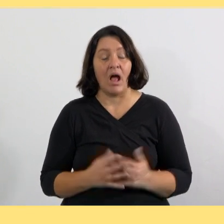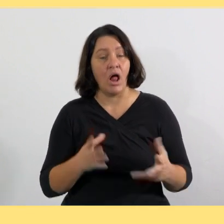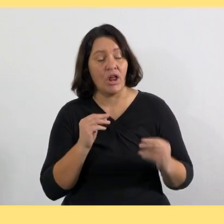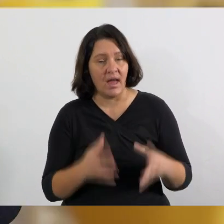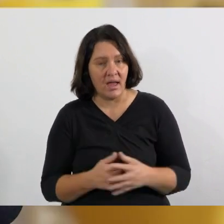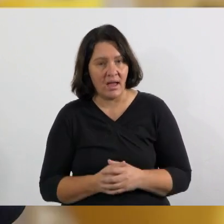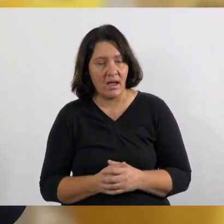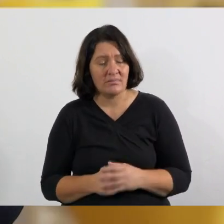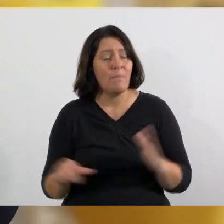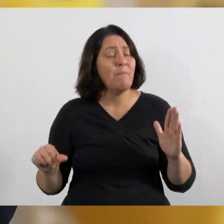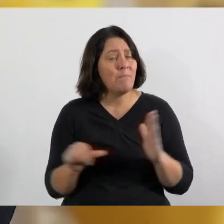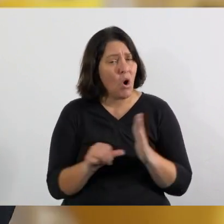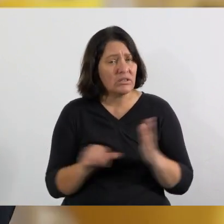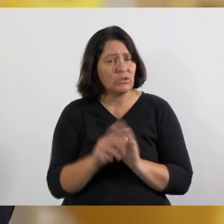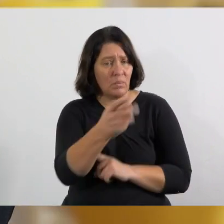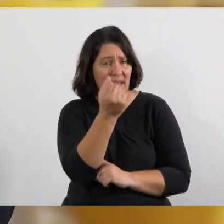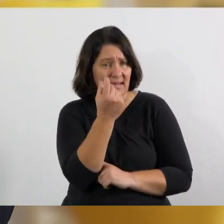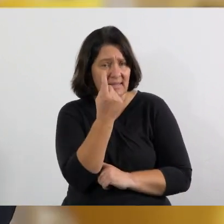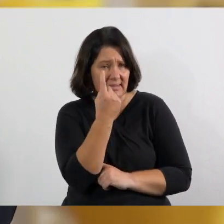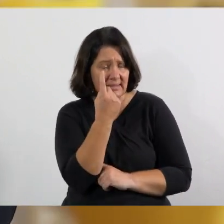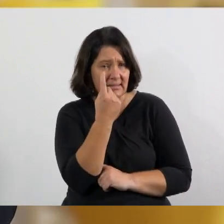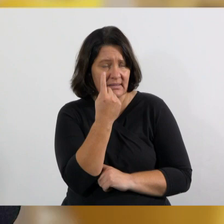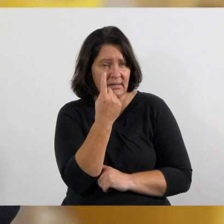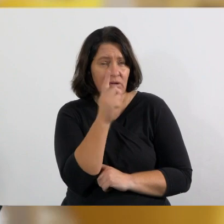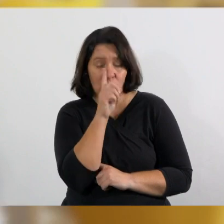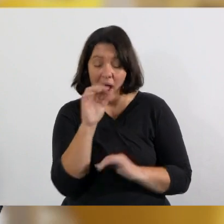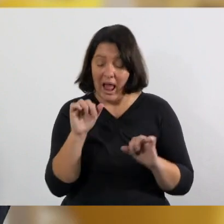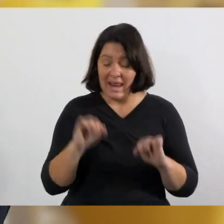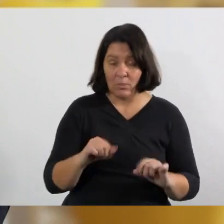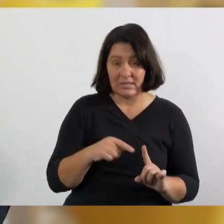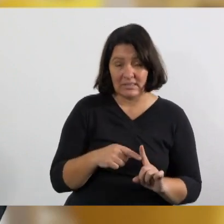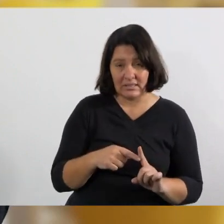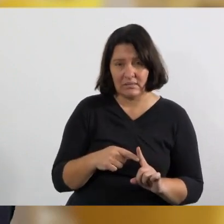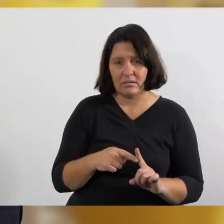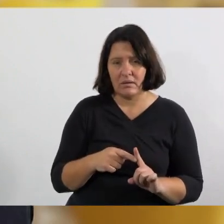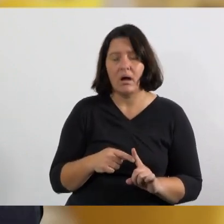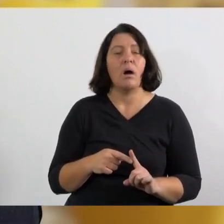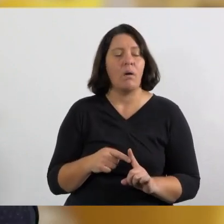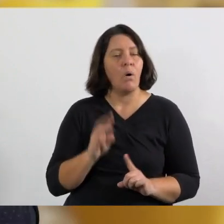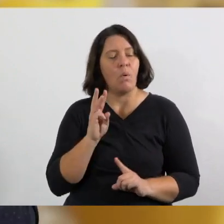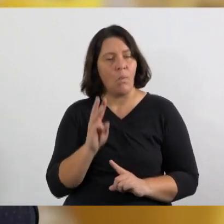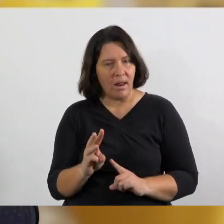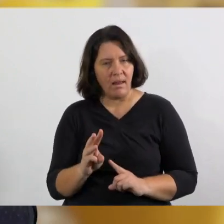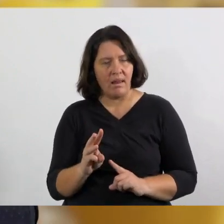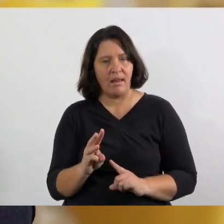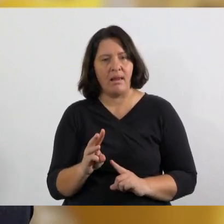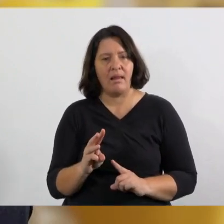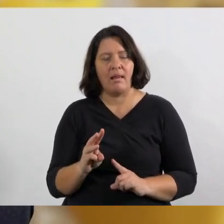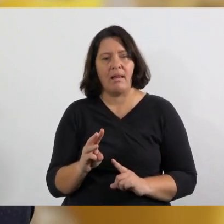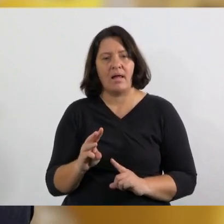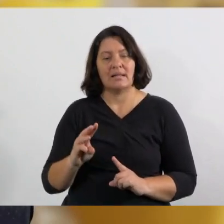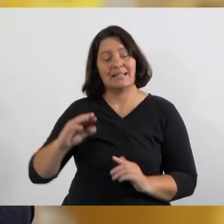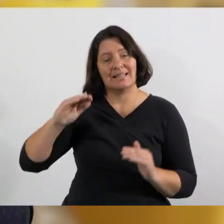Dear learners, it is very important that you understand that your allowances will decrease what you